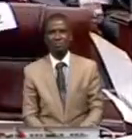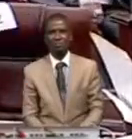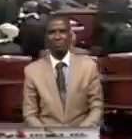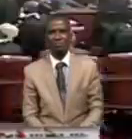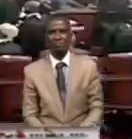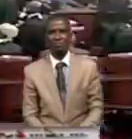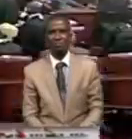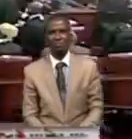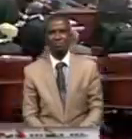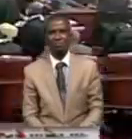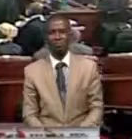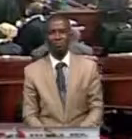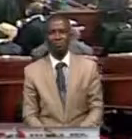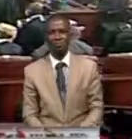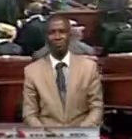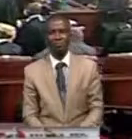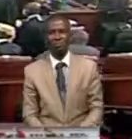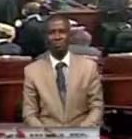One.